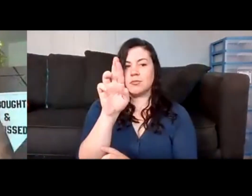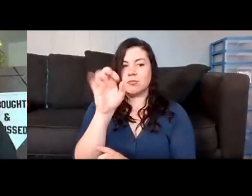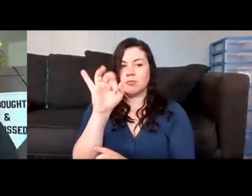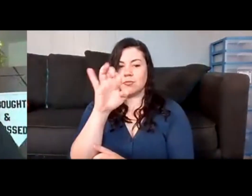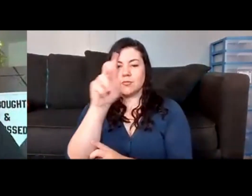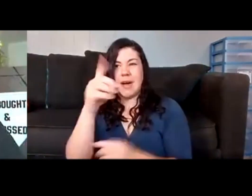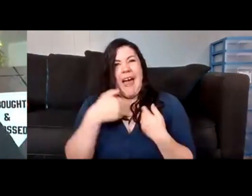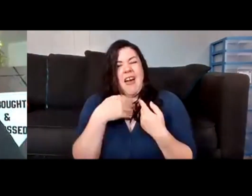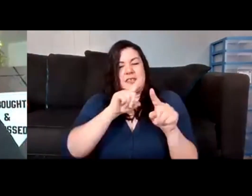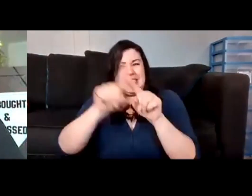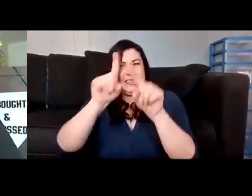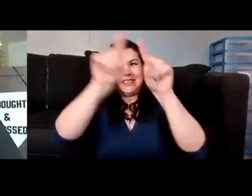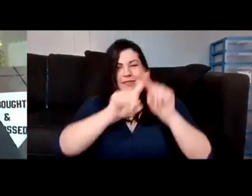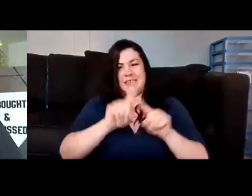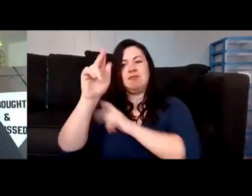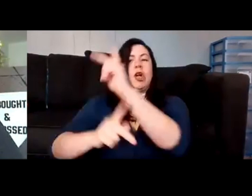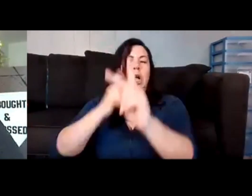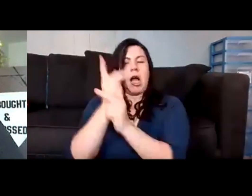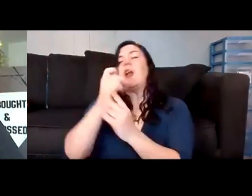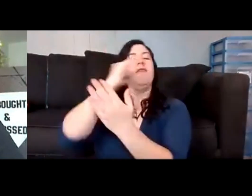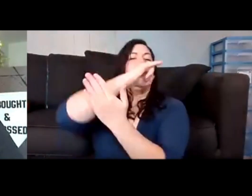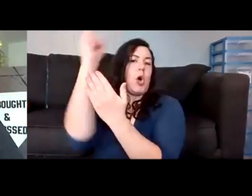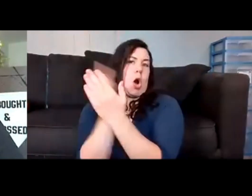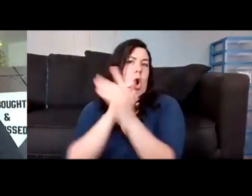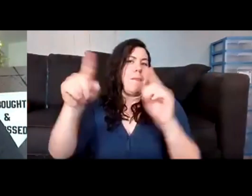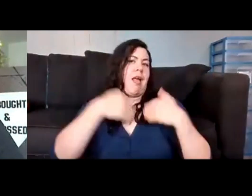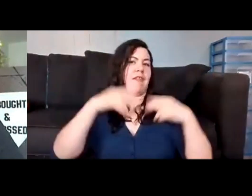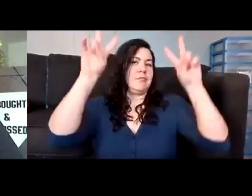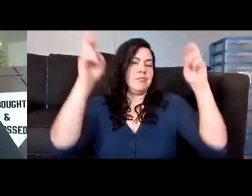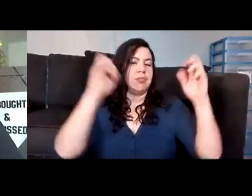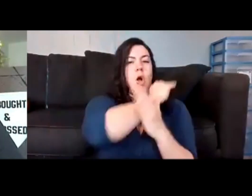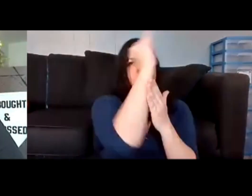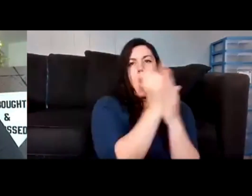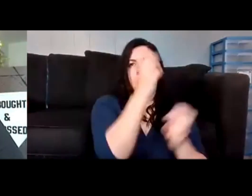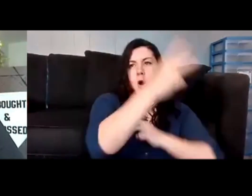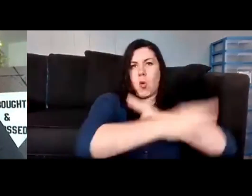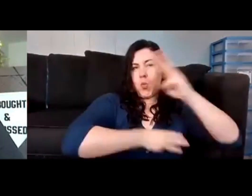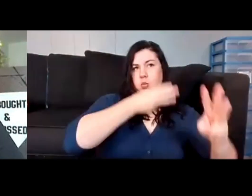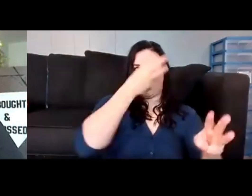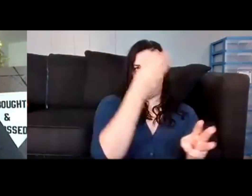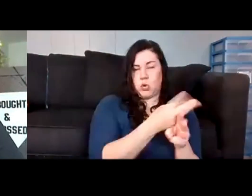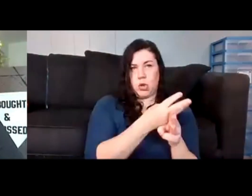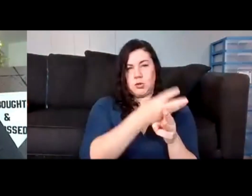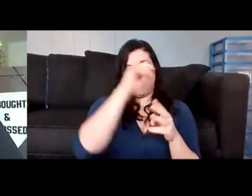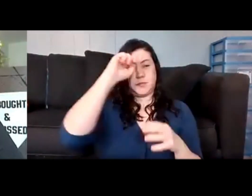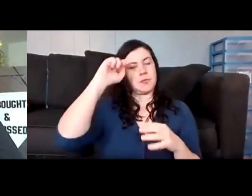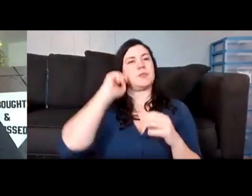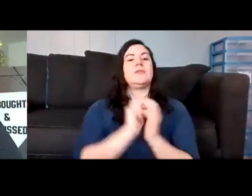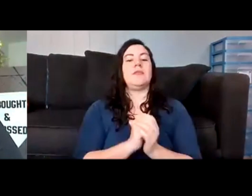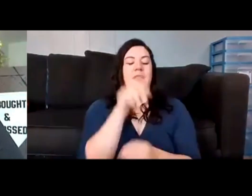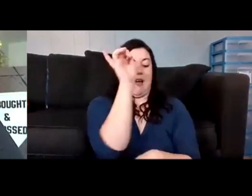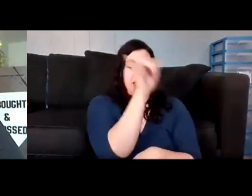worlds of art, but there's a certain type of art world, and it operates as an arm of the state, of hegemony, of